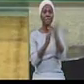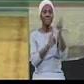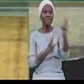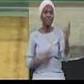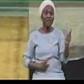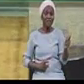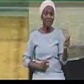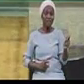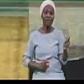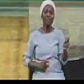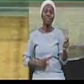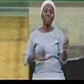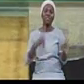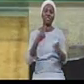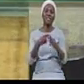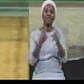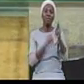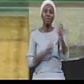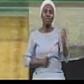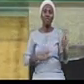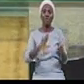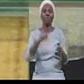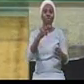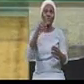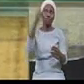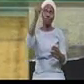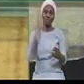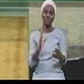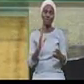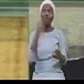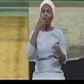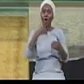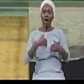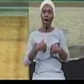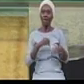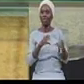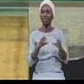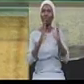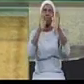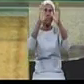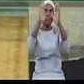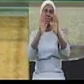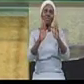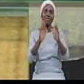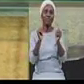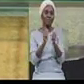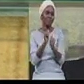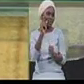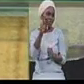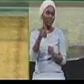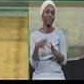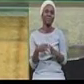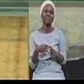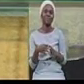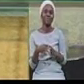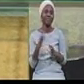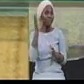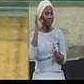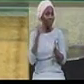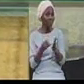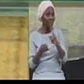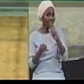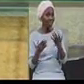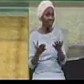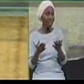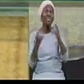has dealt wondrously with you. Did you hear that?